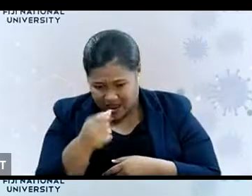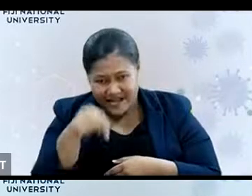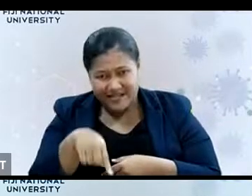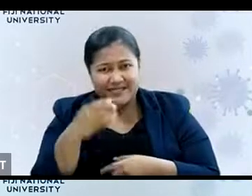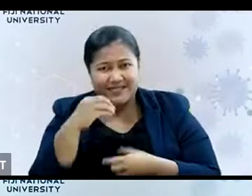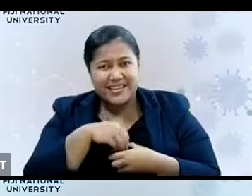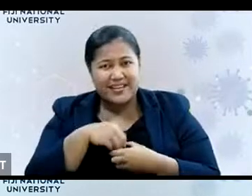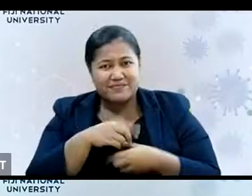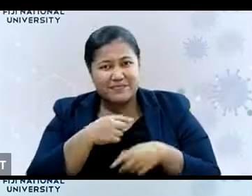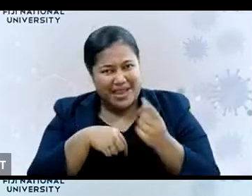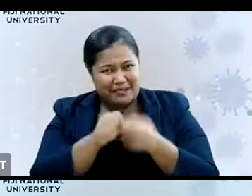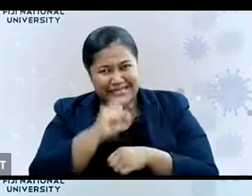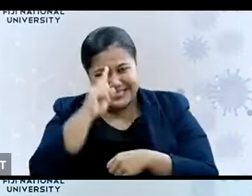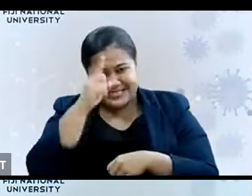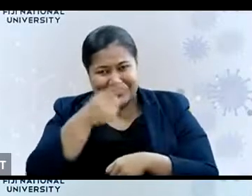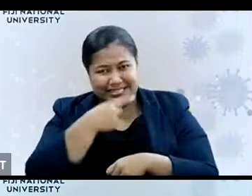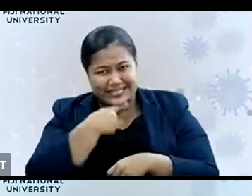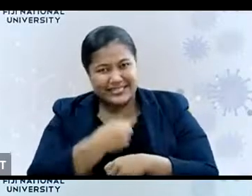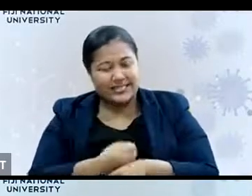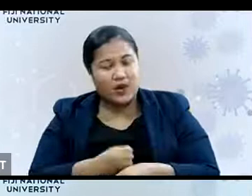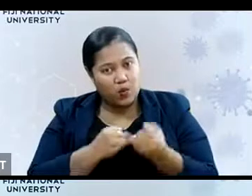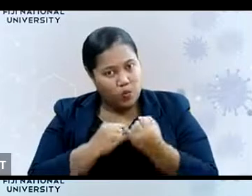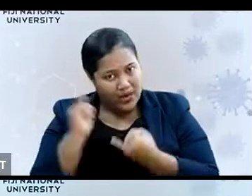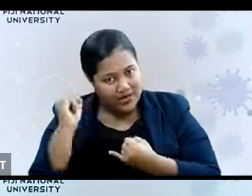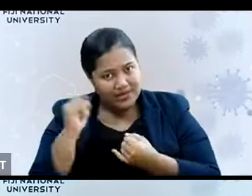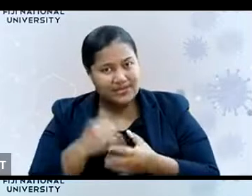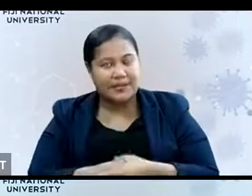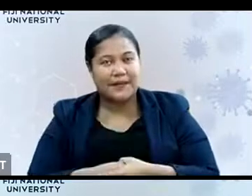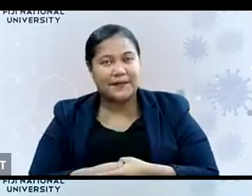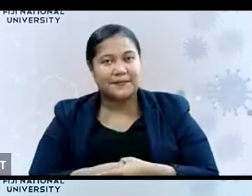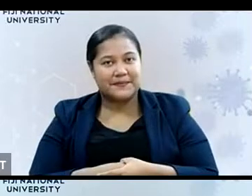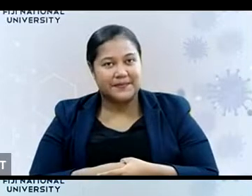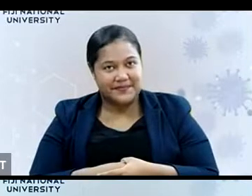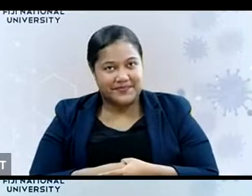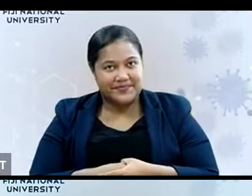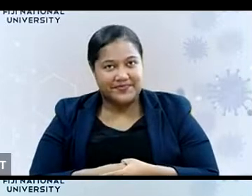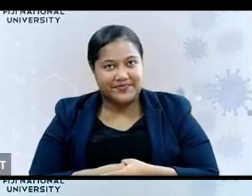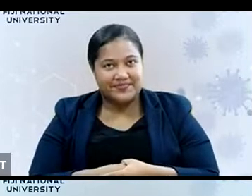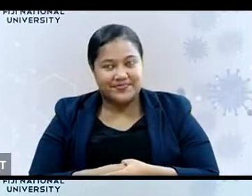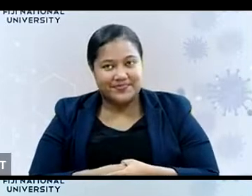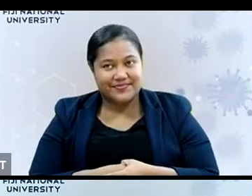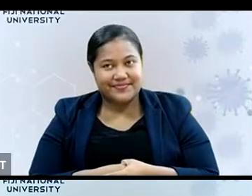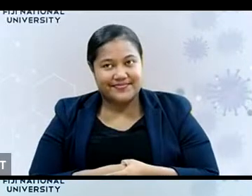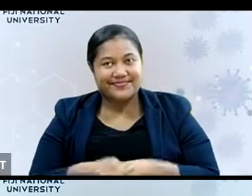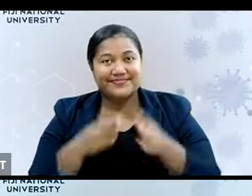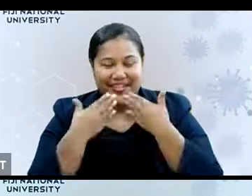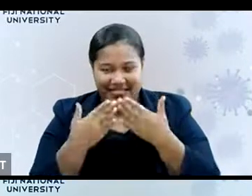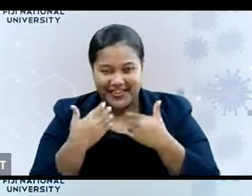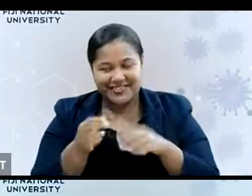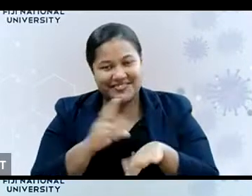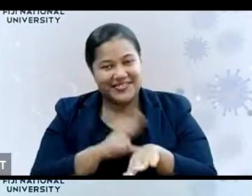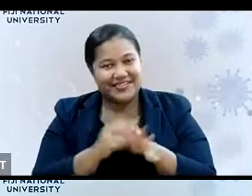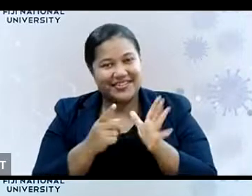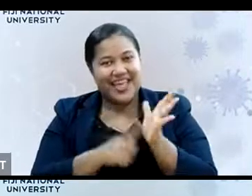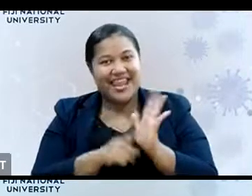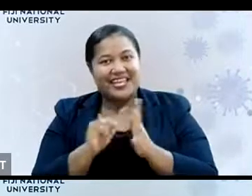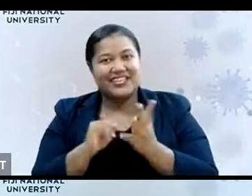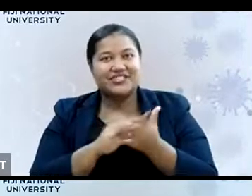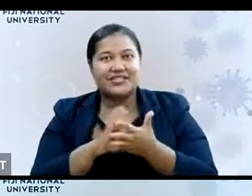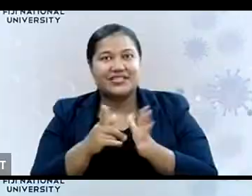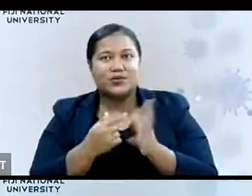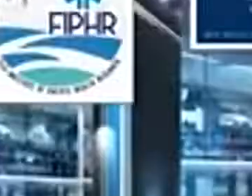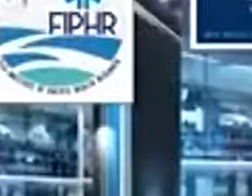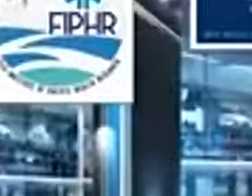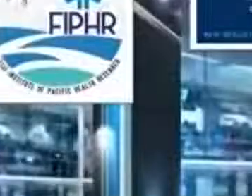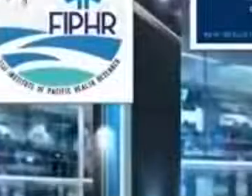the illness that the virus causes. Thanks, Alicia. Thank you, Peter. It's unfortunate. Time has